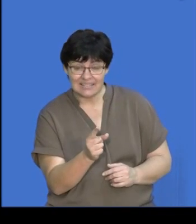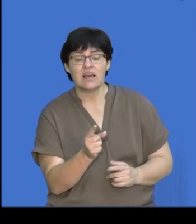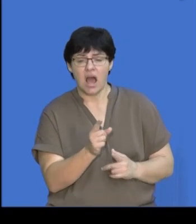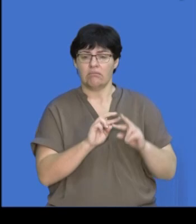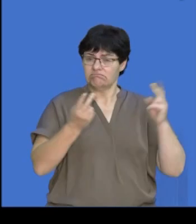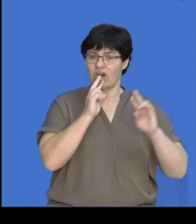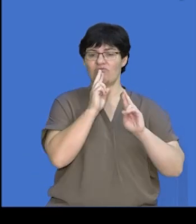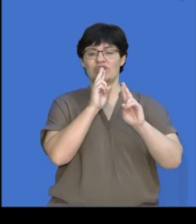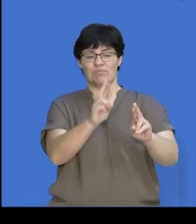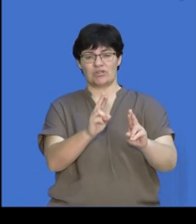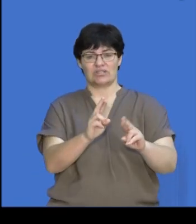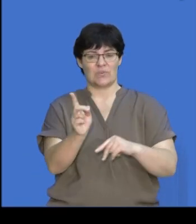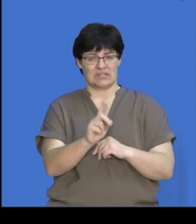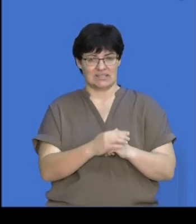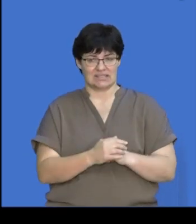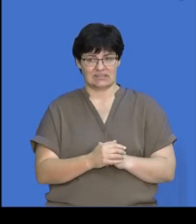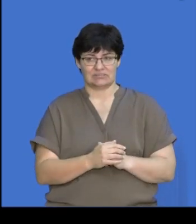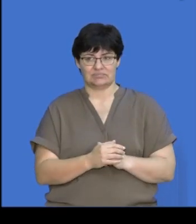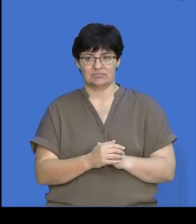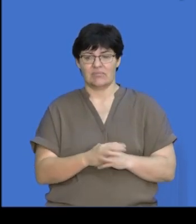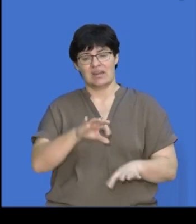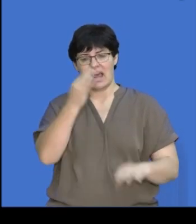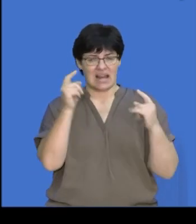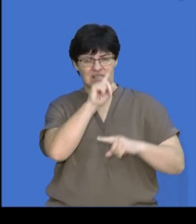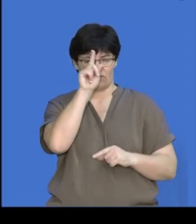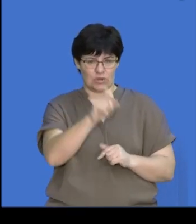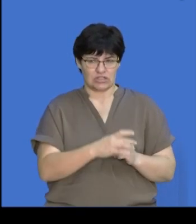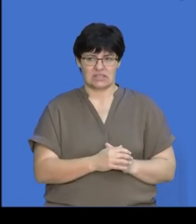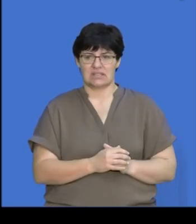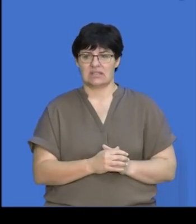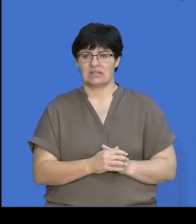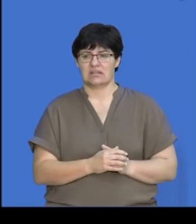of responses should have been, and that's an analysis of the question,